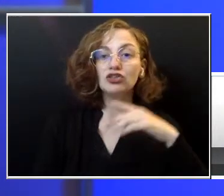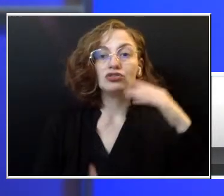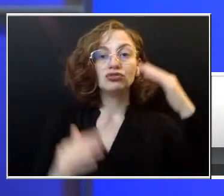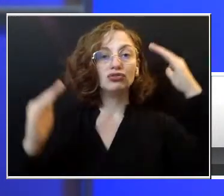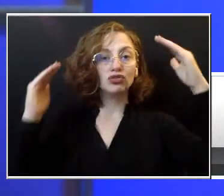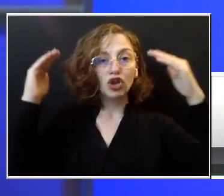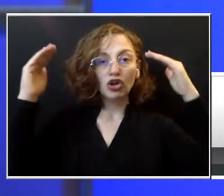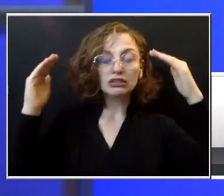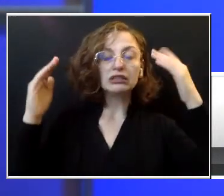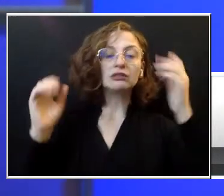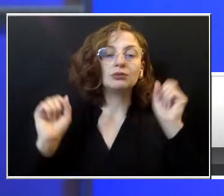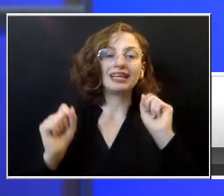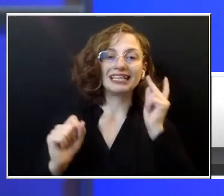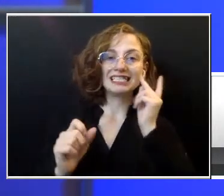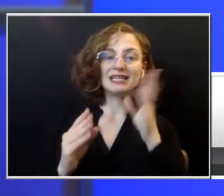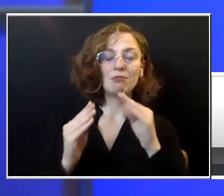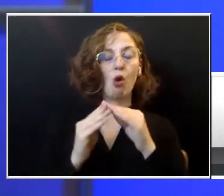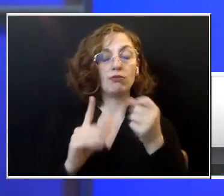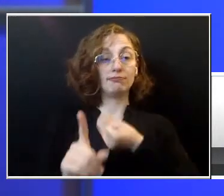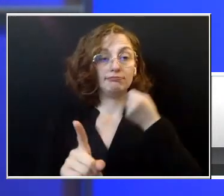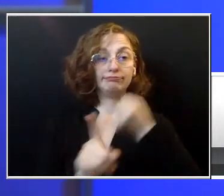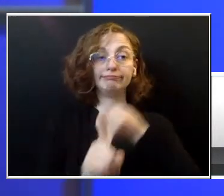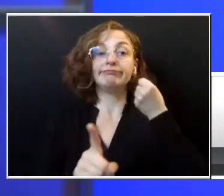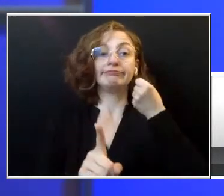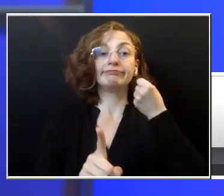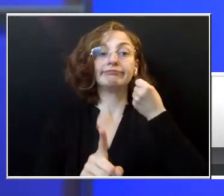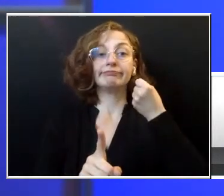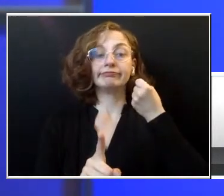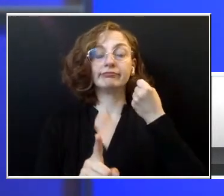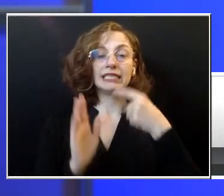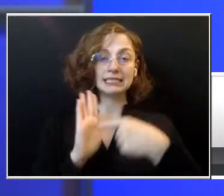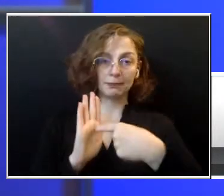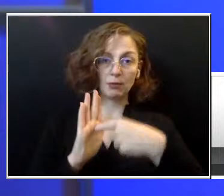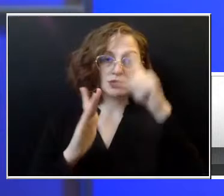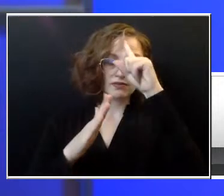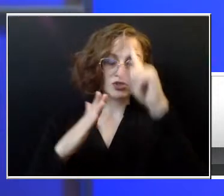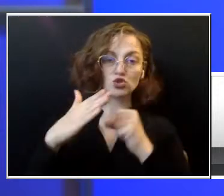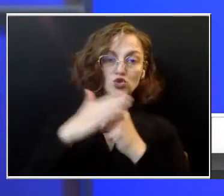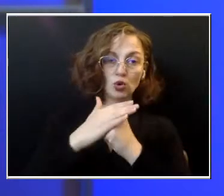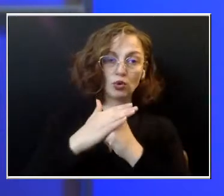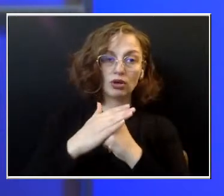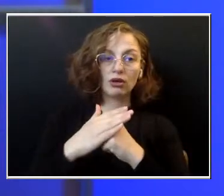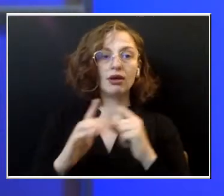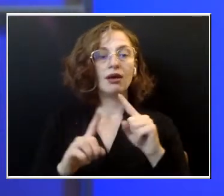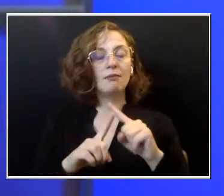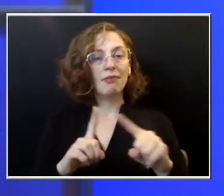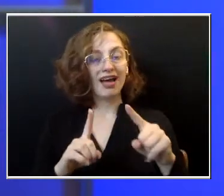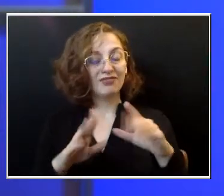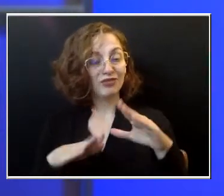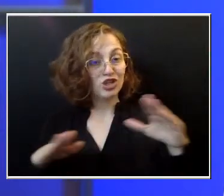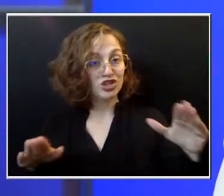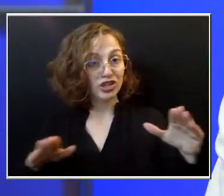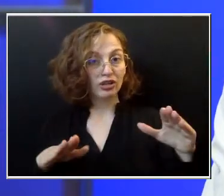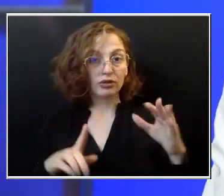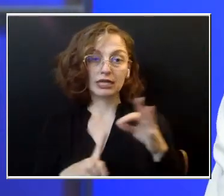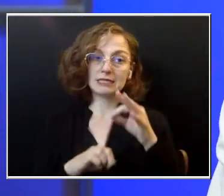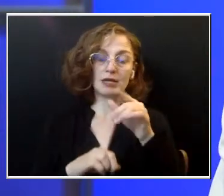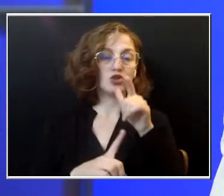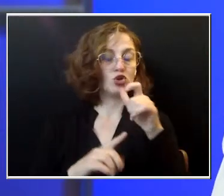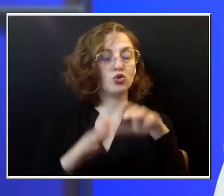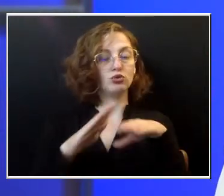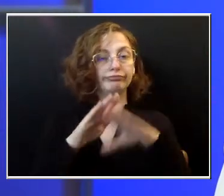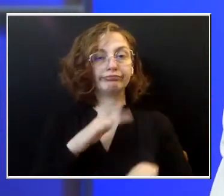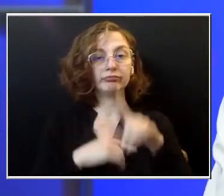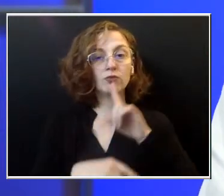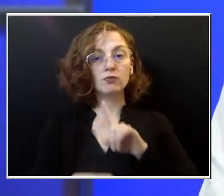nature, but in a younger child, especially one less than 1 year of age, sometimes those symptoms can be more subtle. It can be all of a sudden